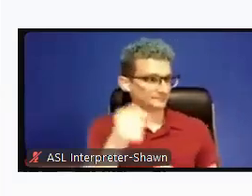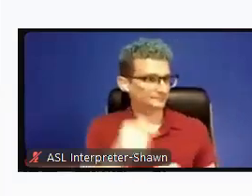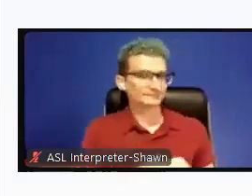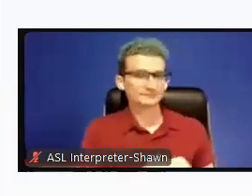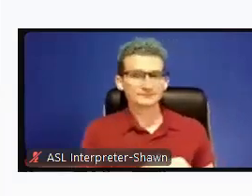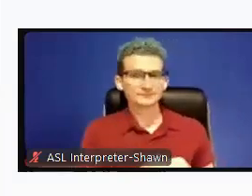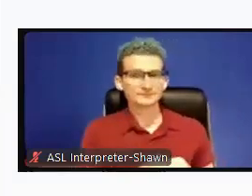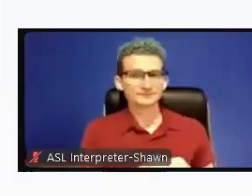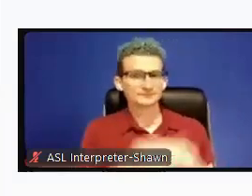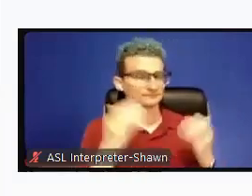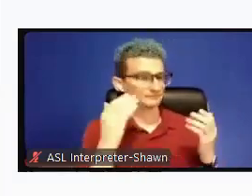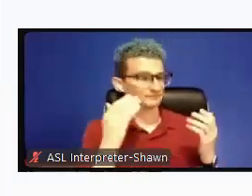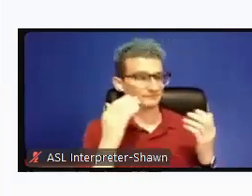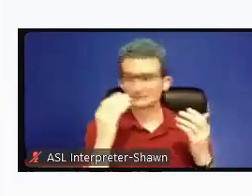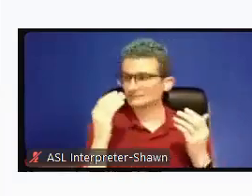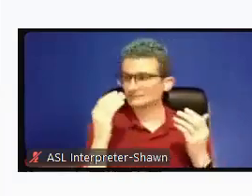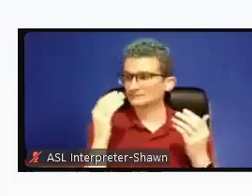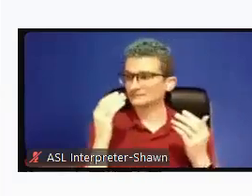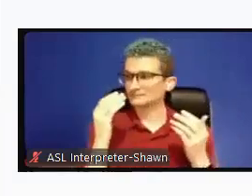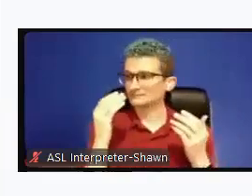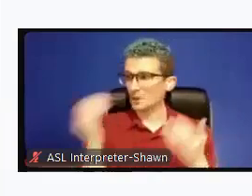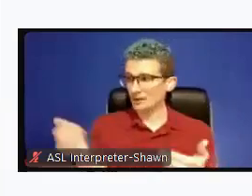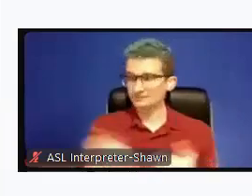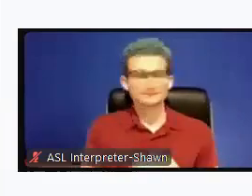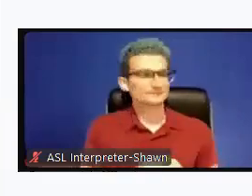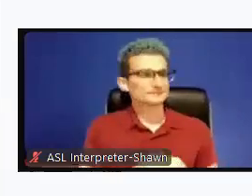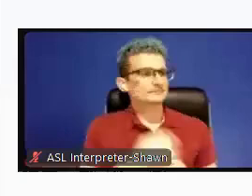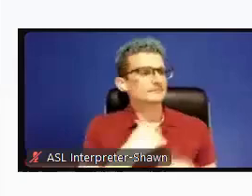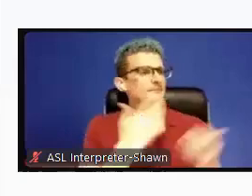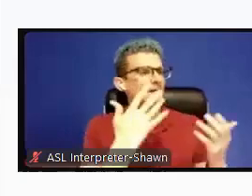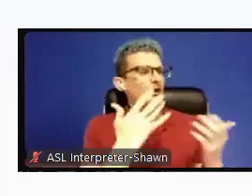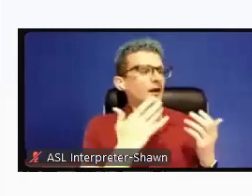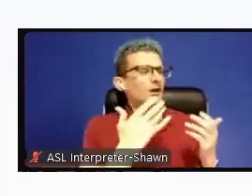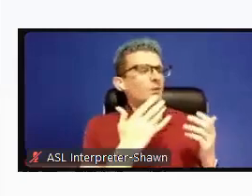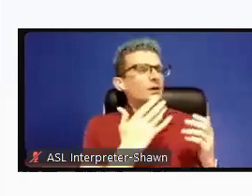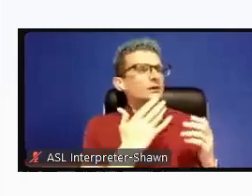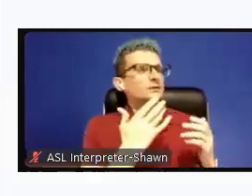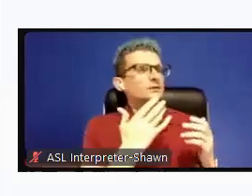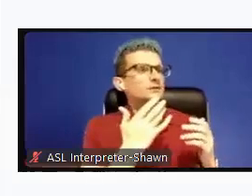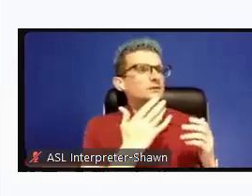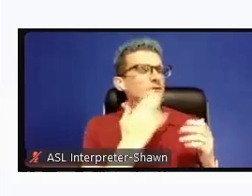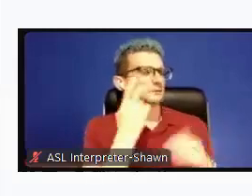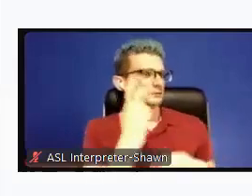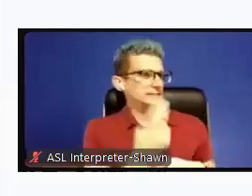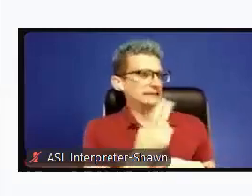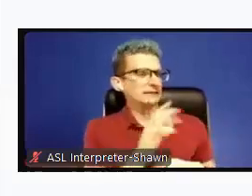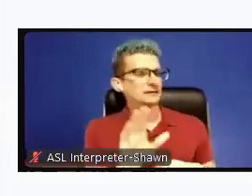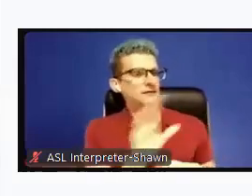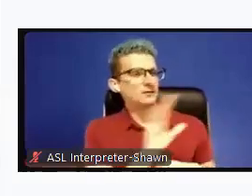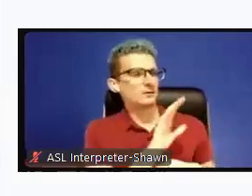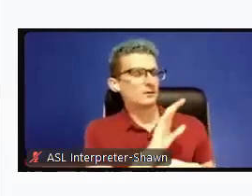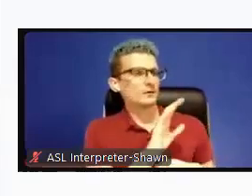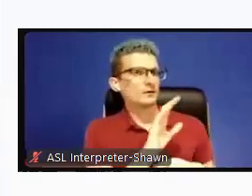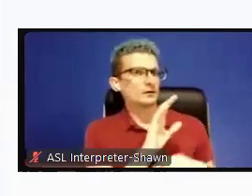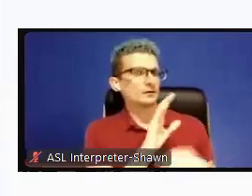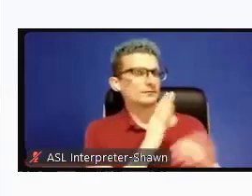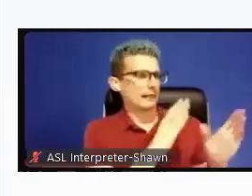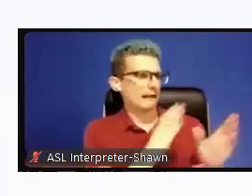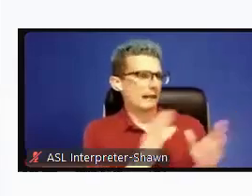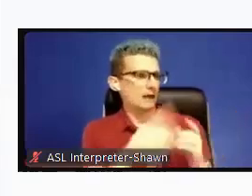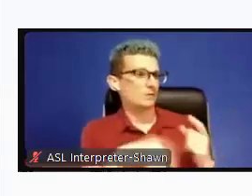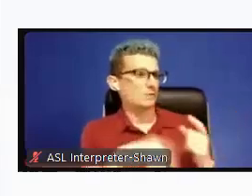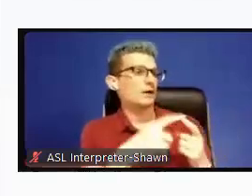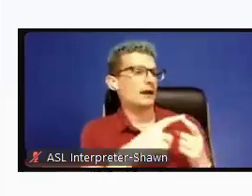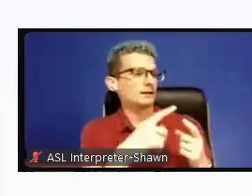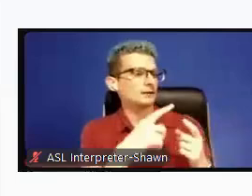Go ahead, you have the floor. Yes, I would love to see your plan when it comes to